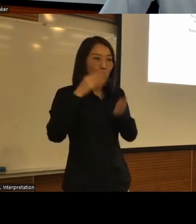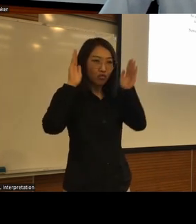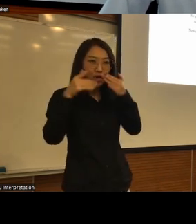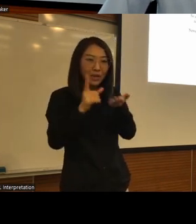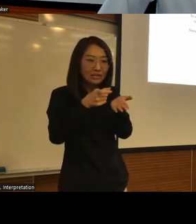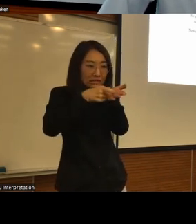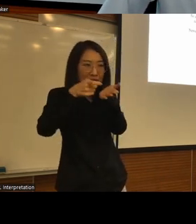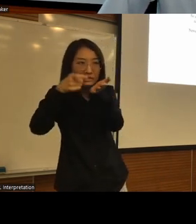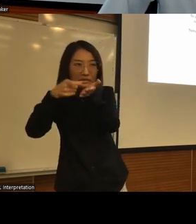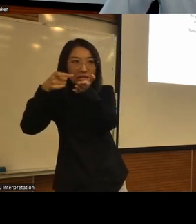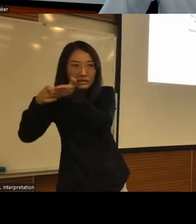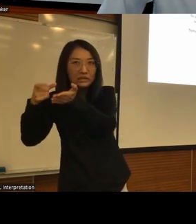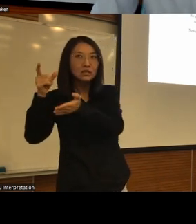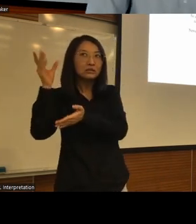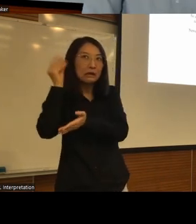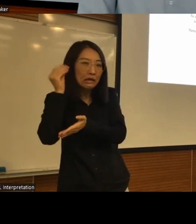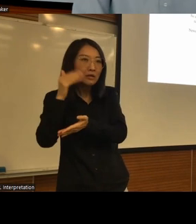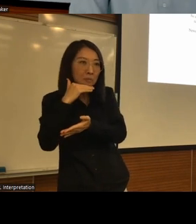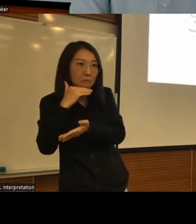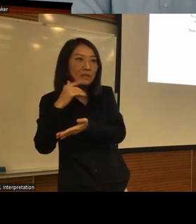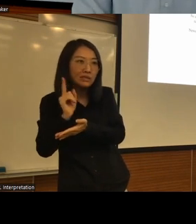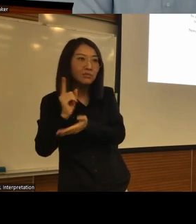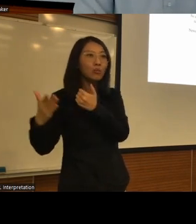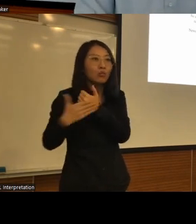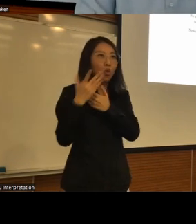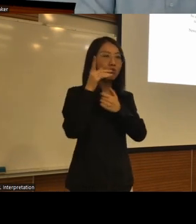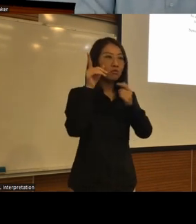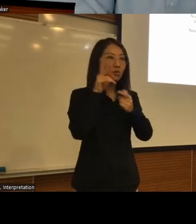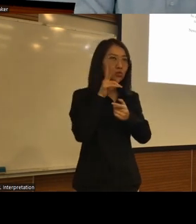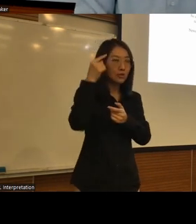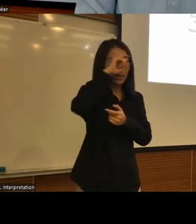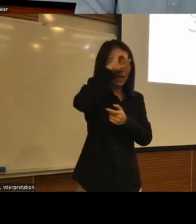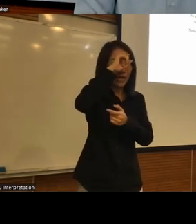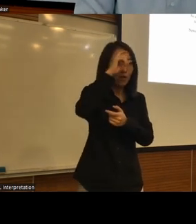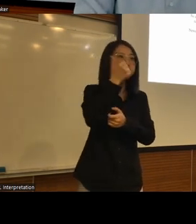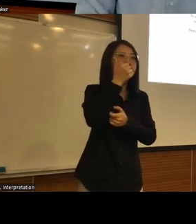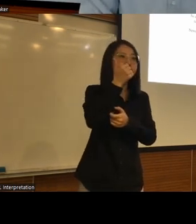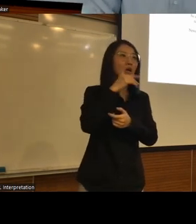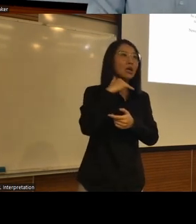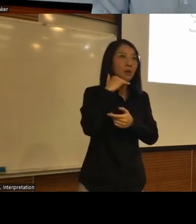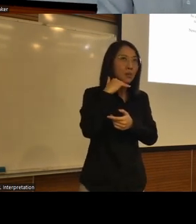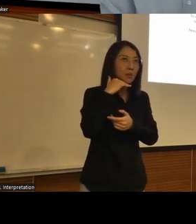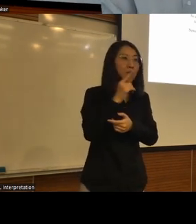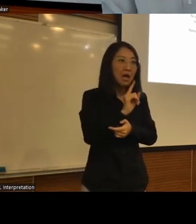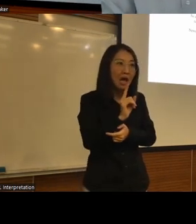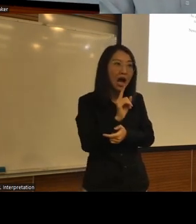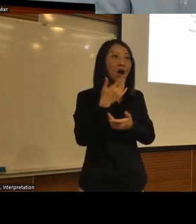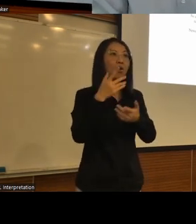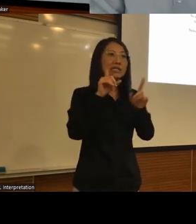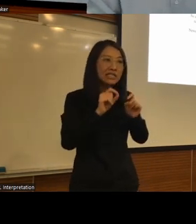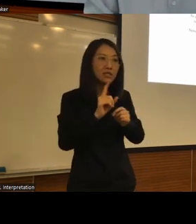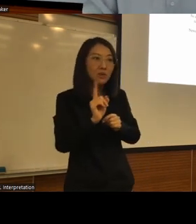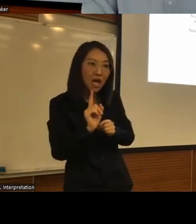so that you improve the efficiency of memory, of long-term memory and of working memory